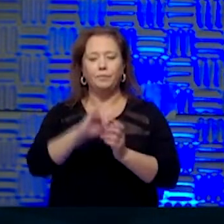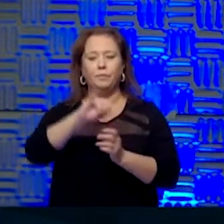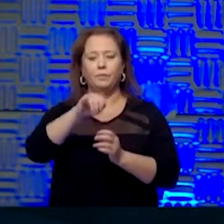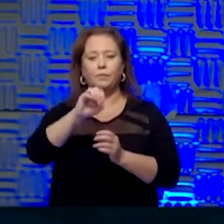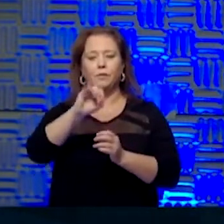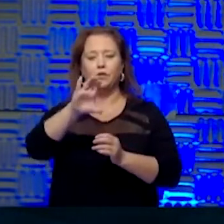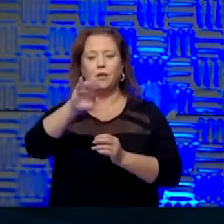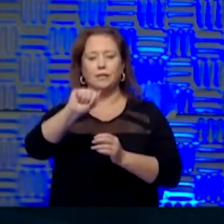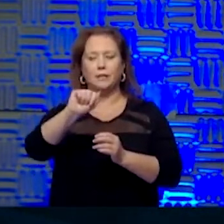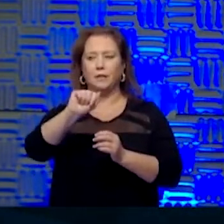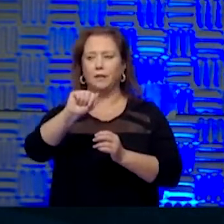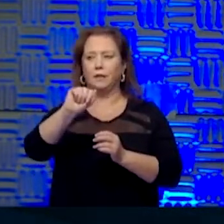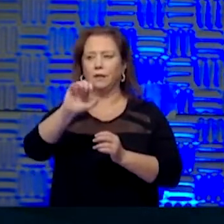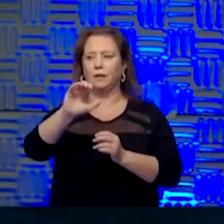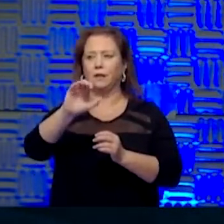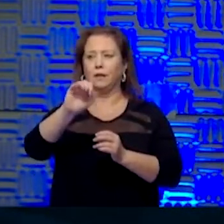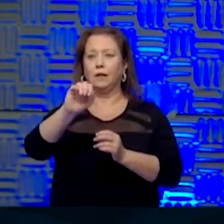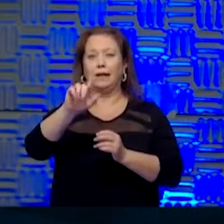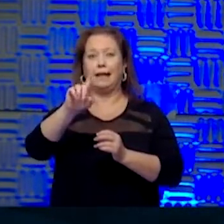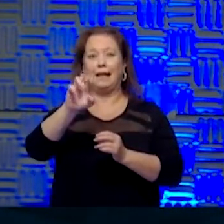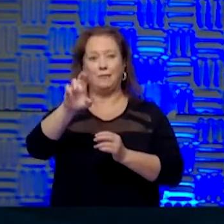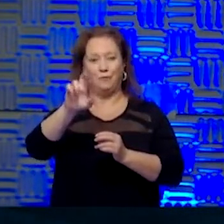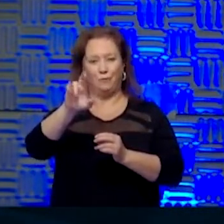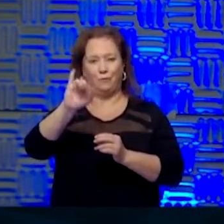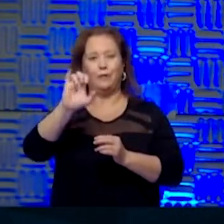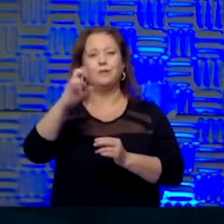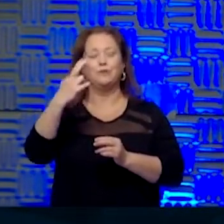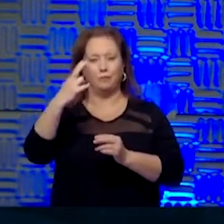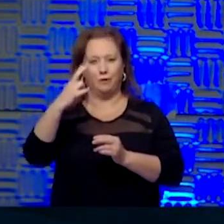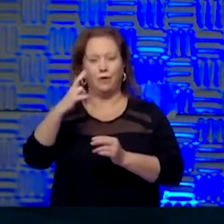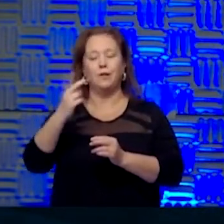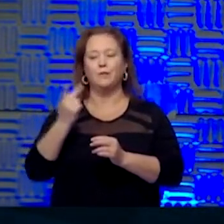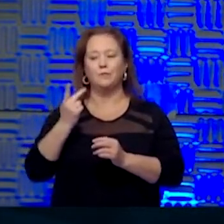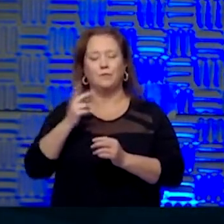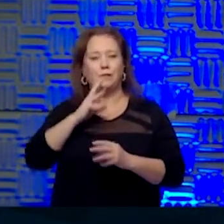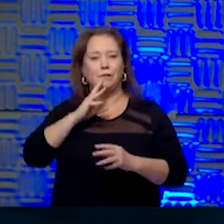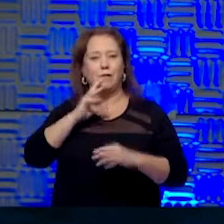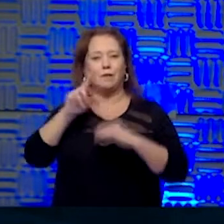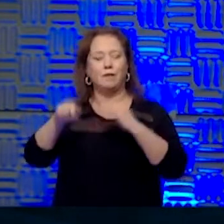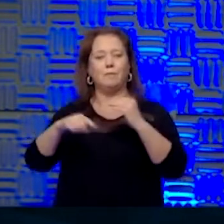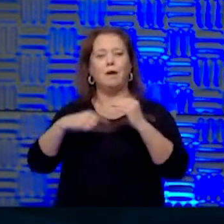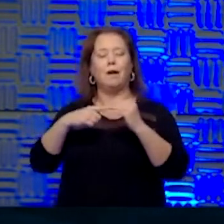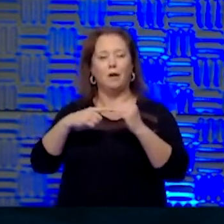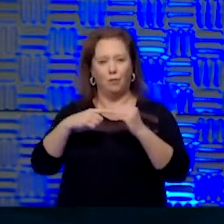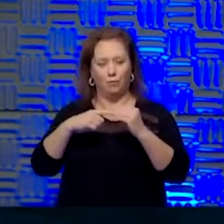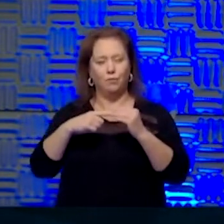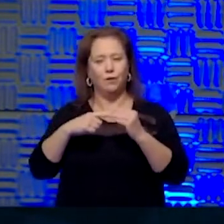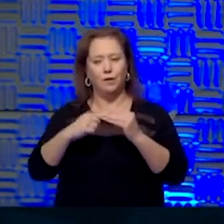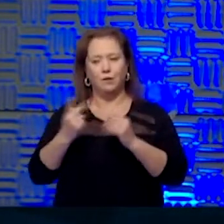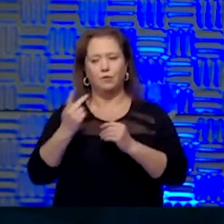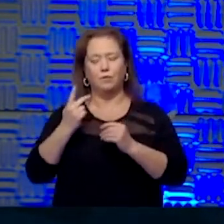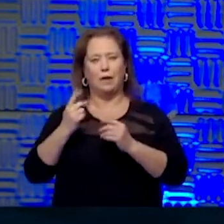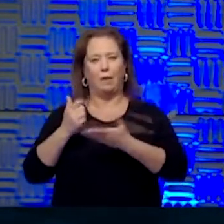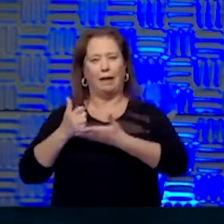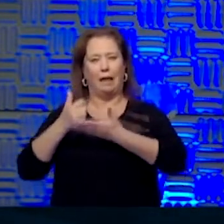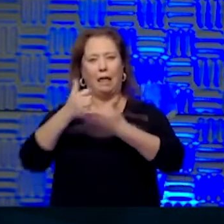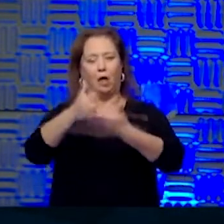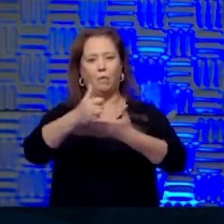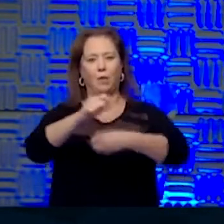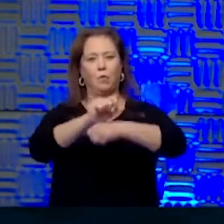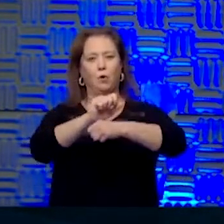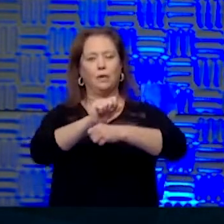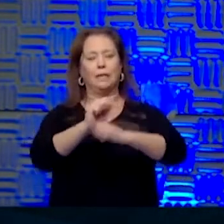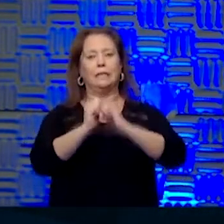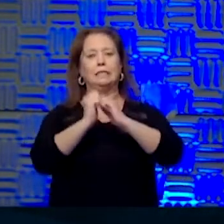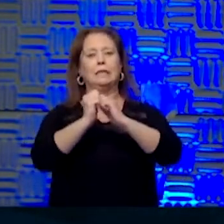Jessica Calendar Rich. Yes. And we had a good conversation about how we can be helpful and work together to